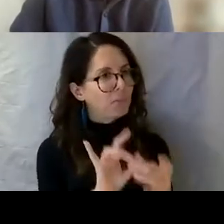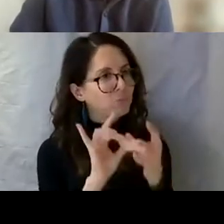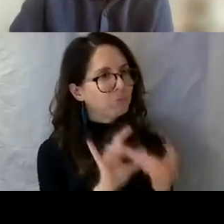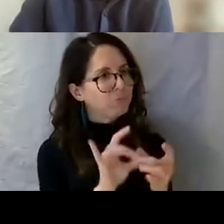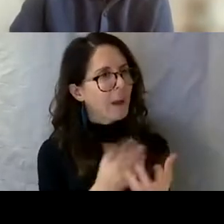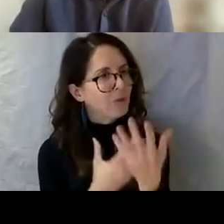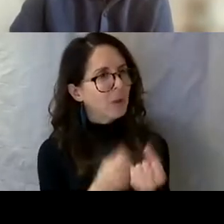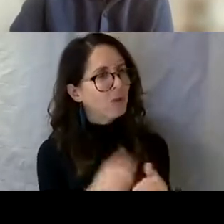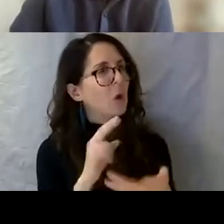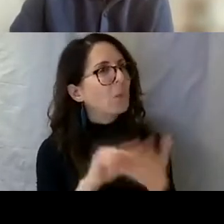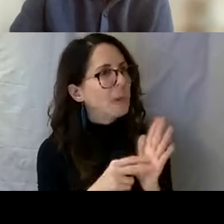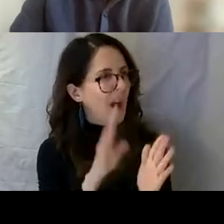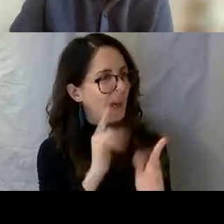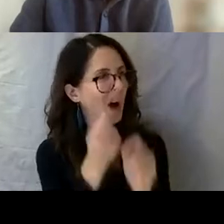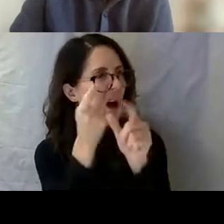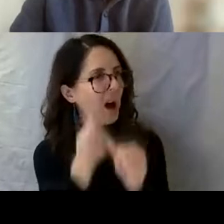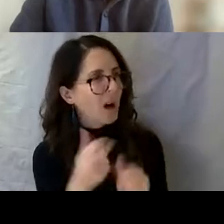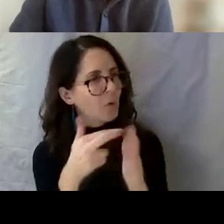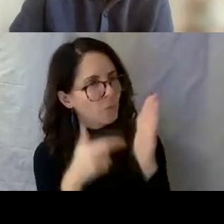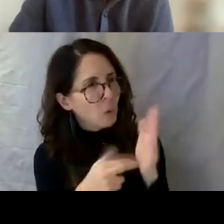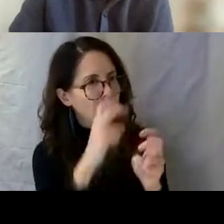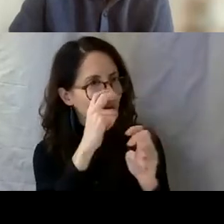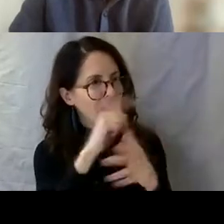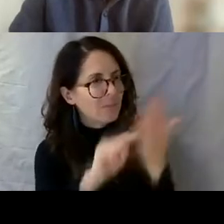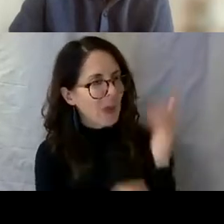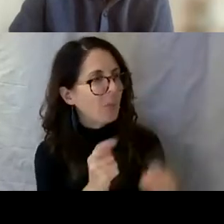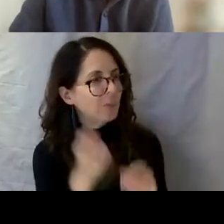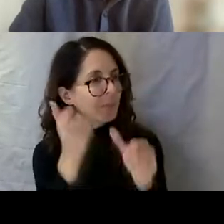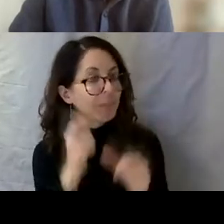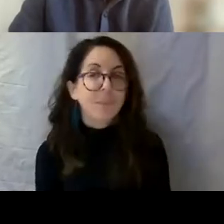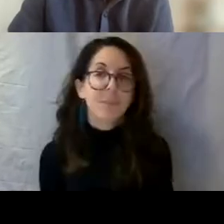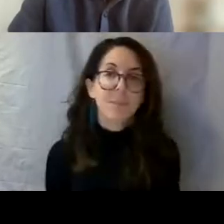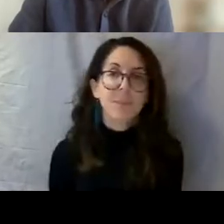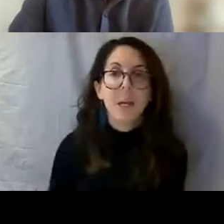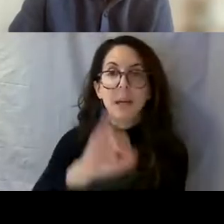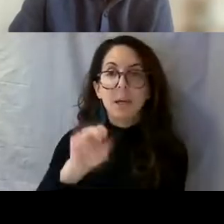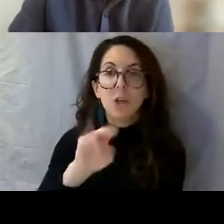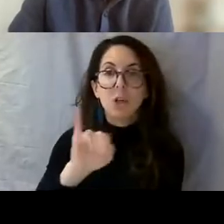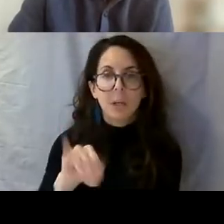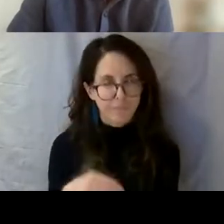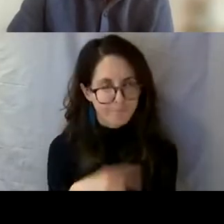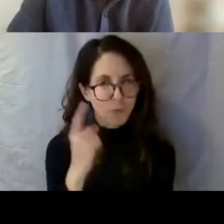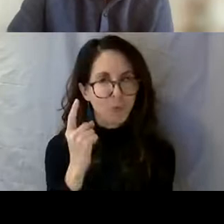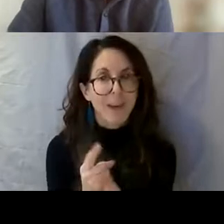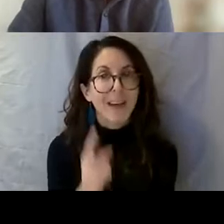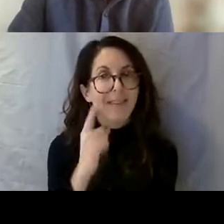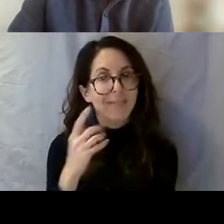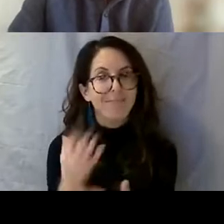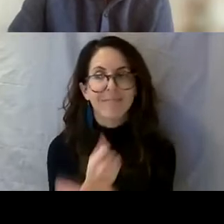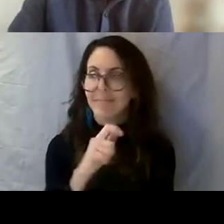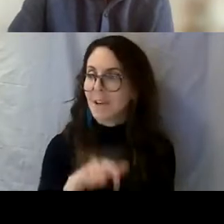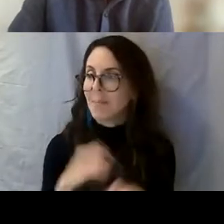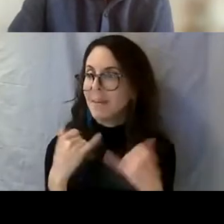window. I really hope you're right, Hilary. I think that the time is now. I'd like the theories